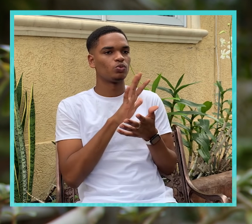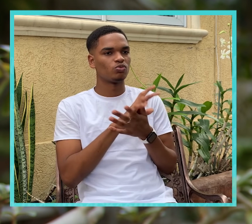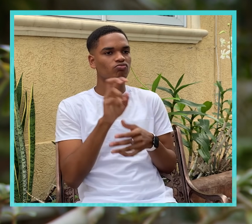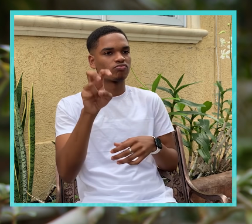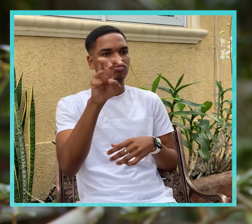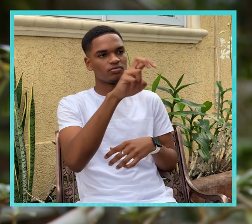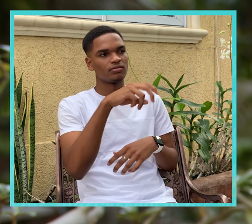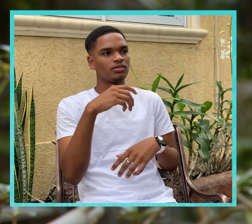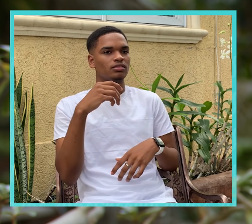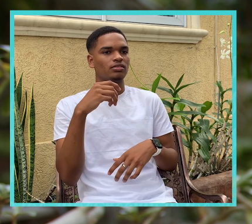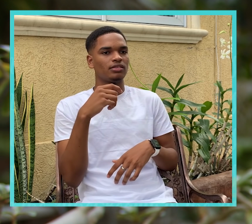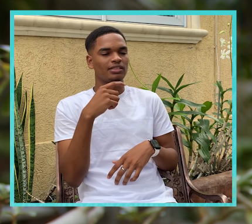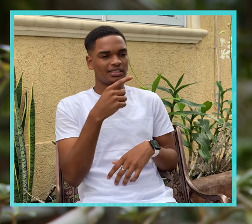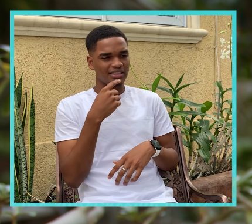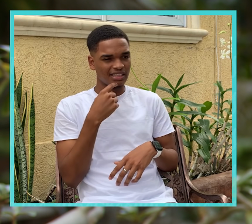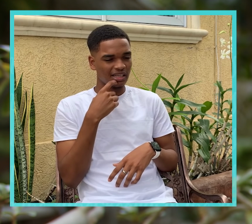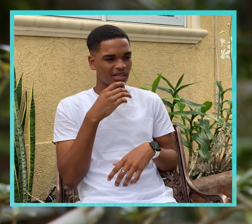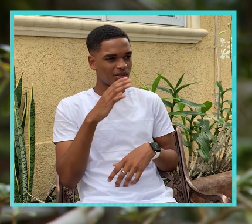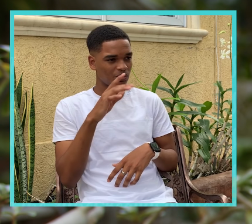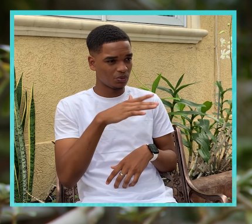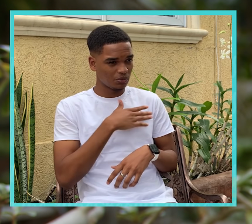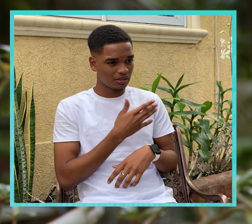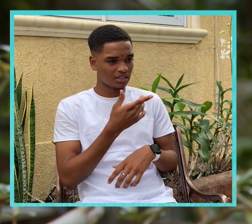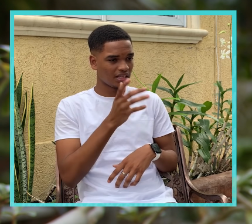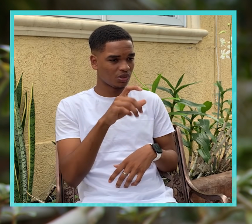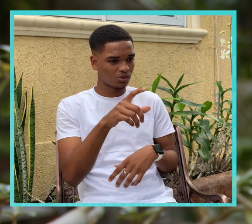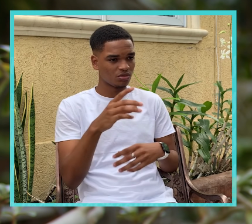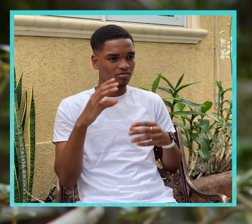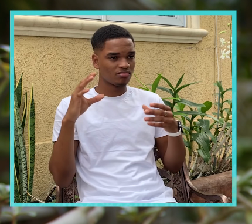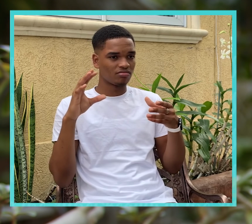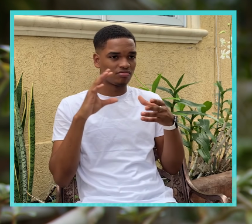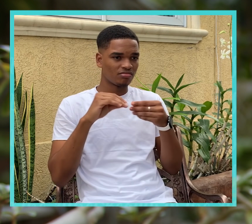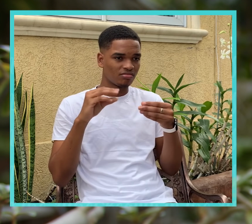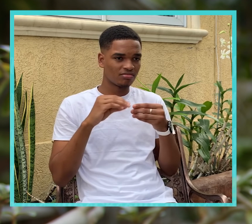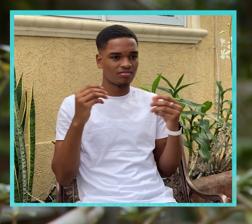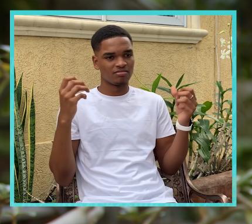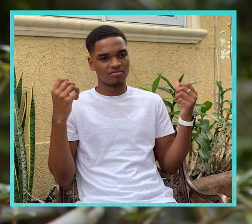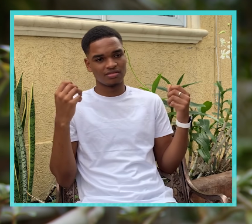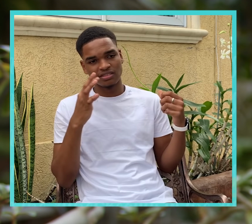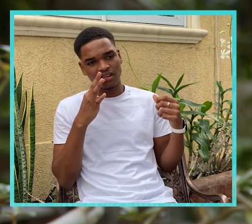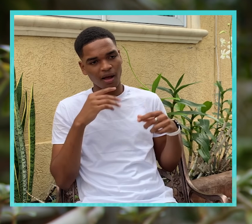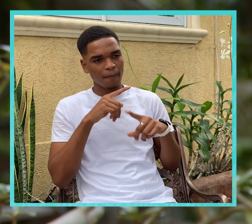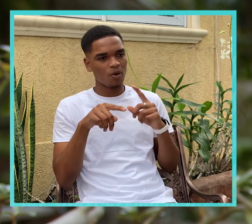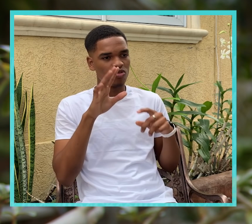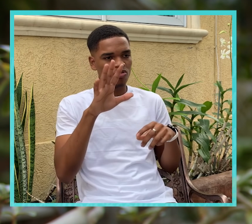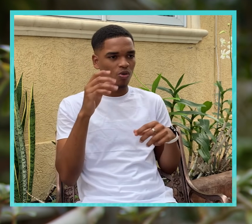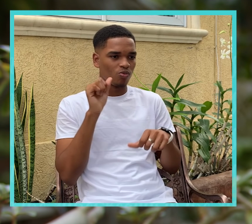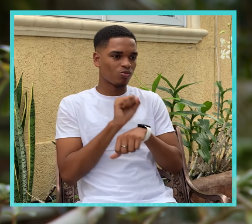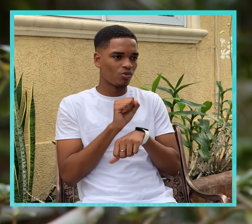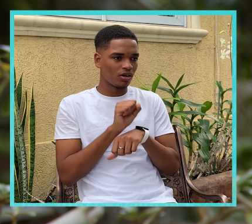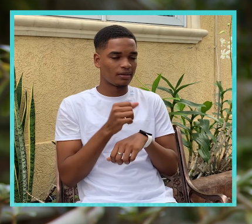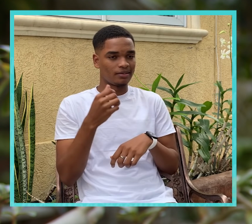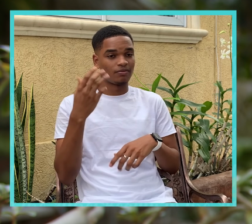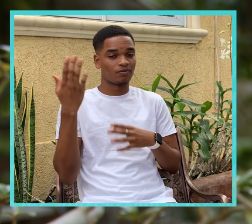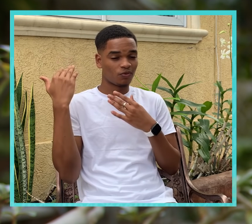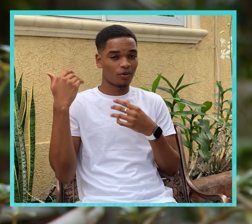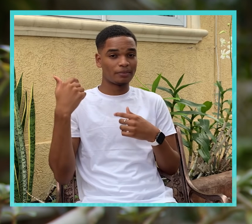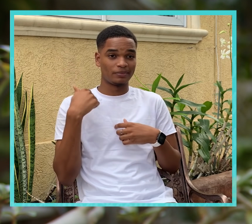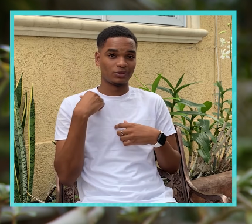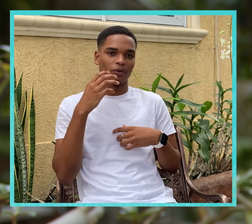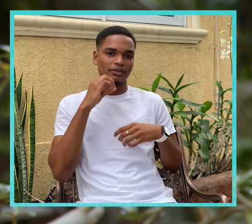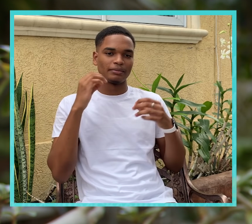and she said, hey, would you mind coming with me to speak about your career to some student? I was like, ah, I wanted to do that in 2020. COVID